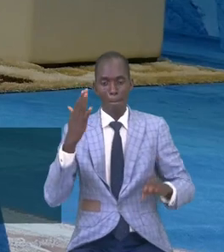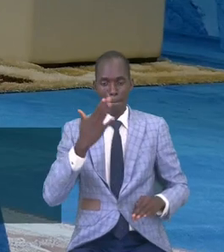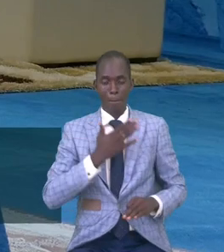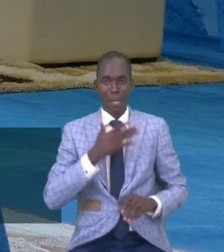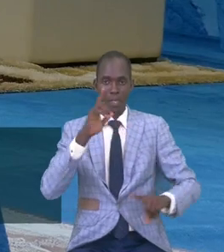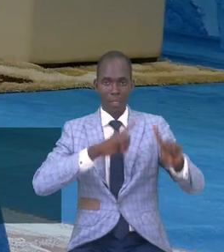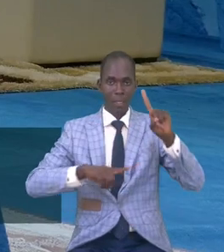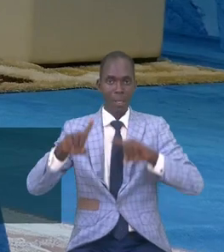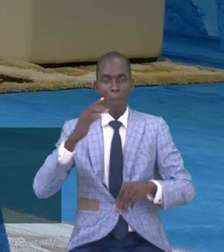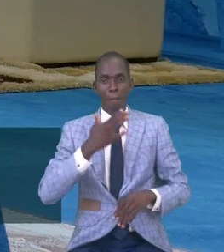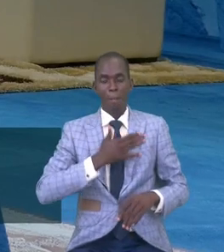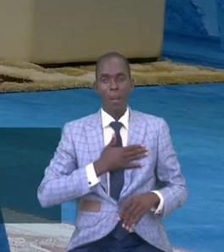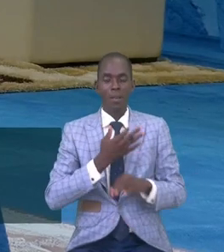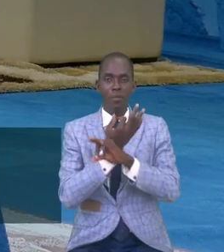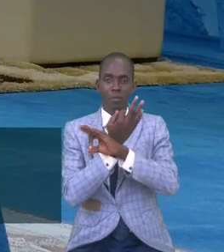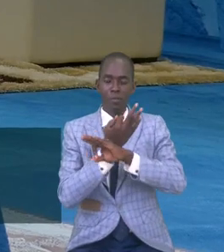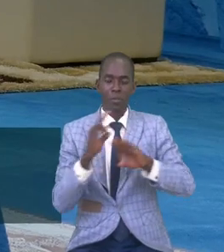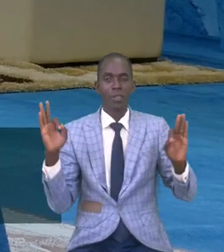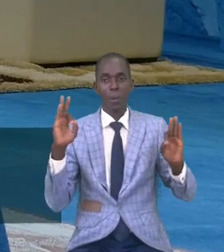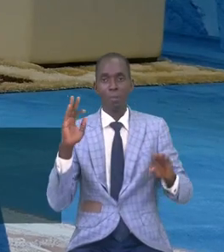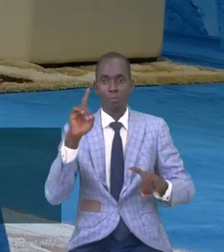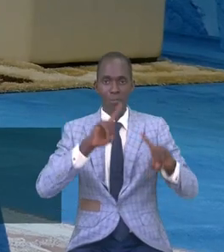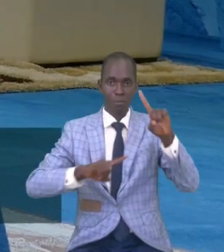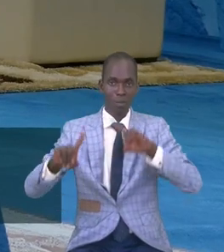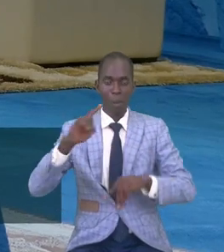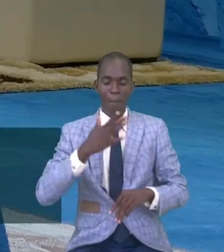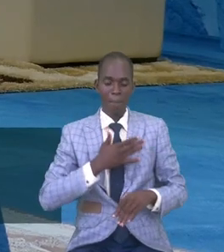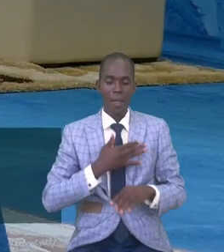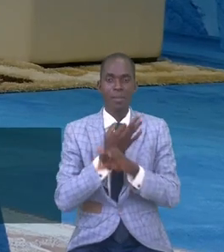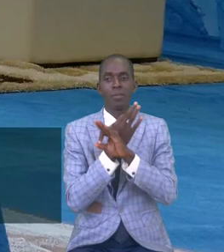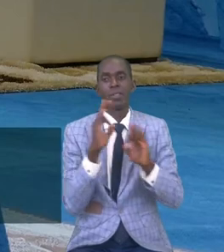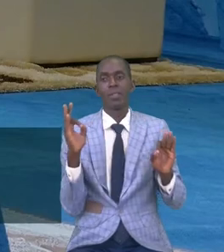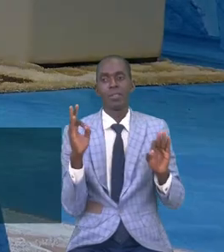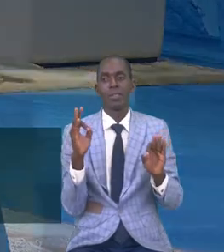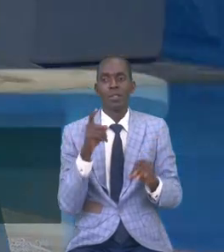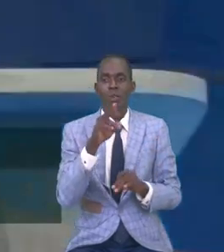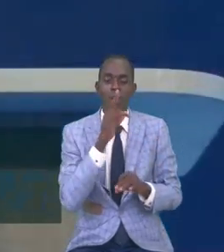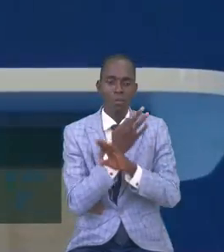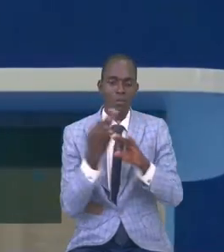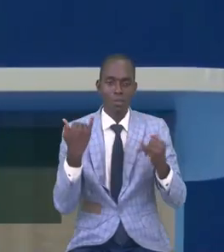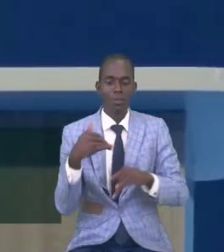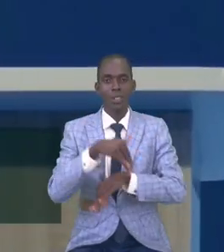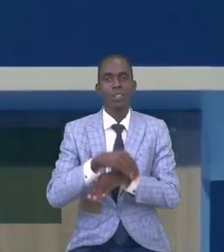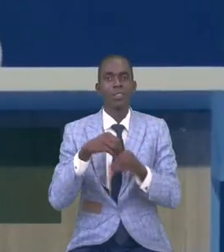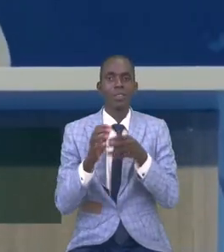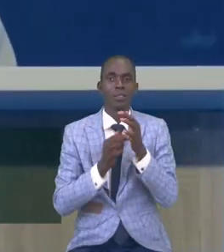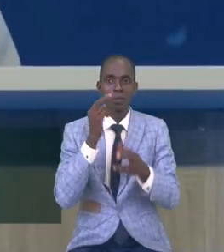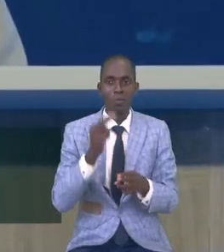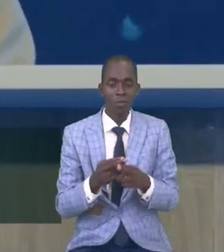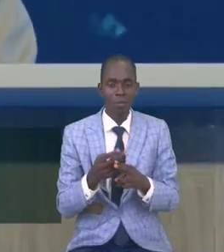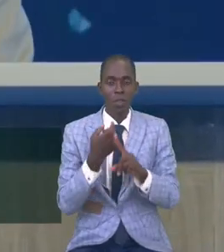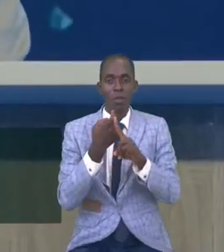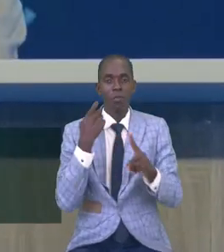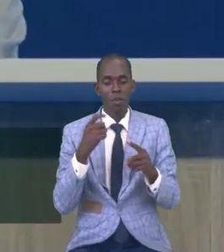freedom. My freedom. You're free tonight. From